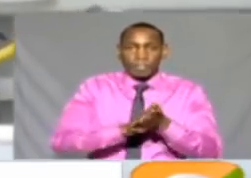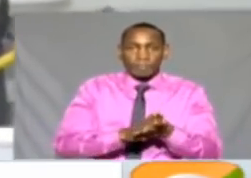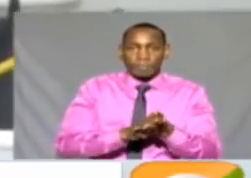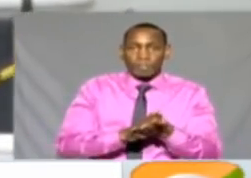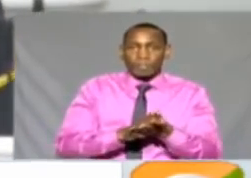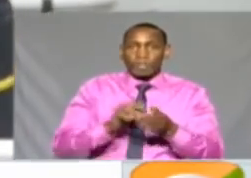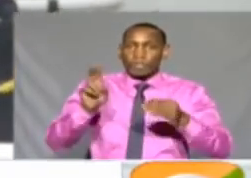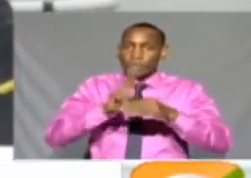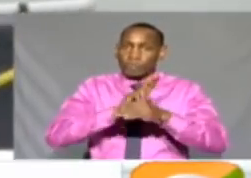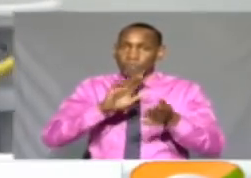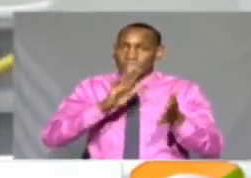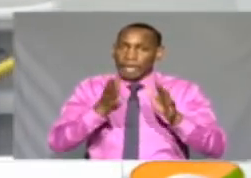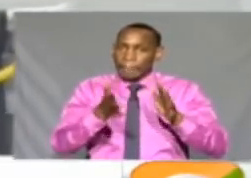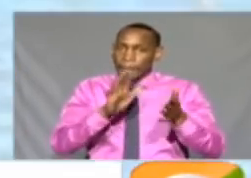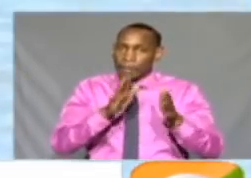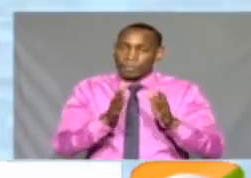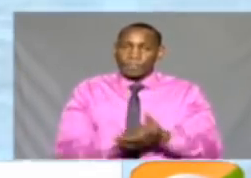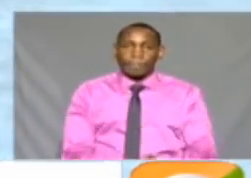It took about